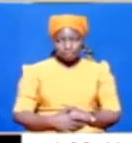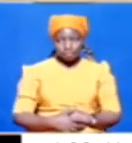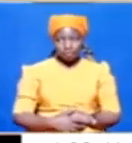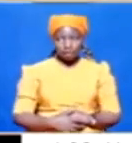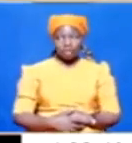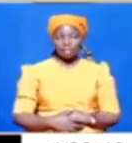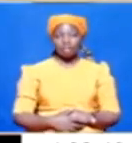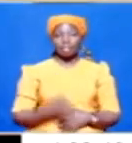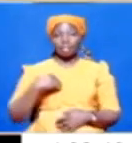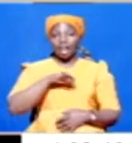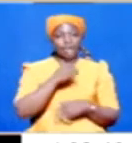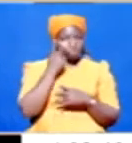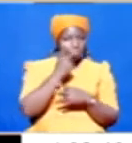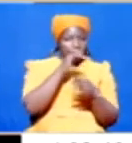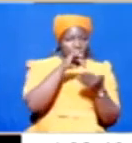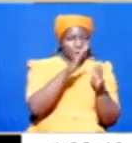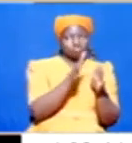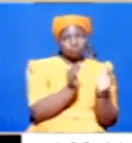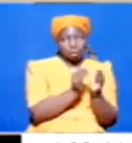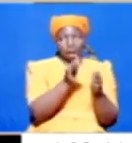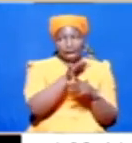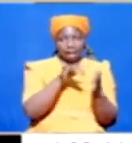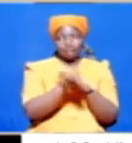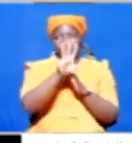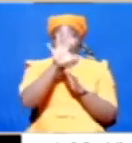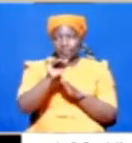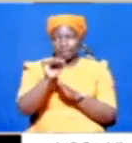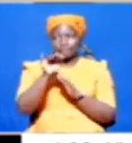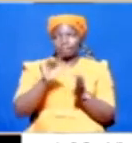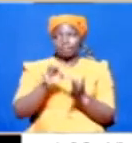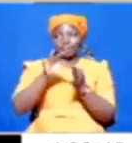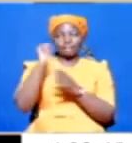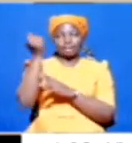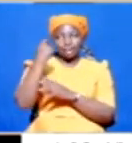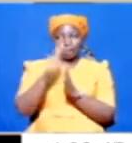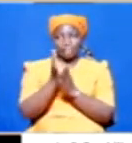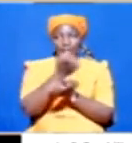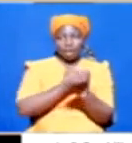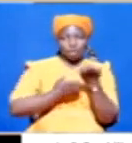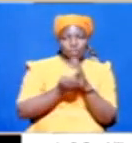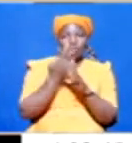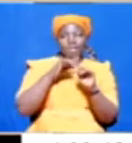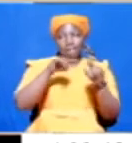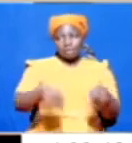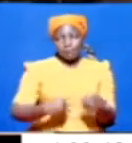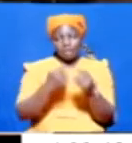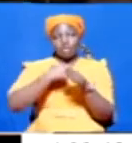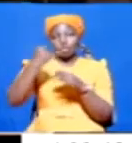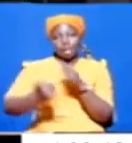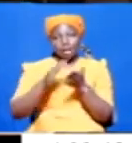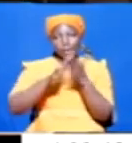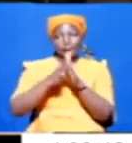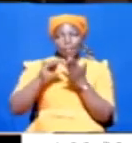in Africa, including Kenya, is that with increasing prosperity, with economic growth, that the demand for insurance is only getting higher and higher.